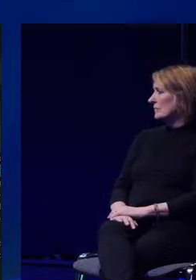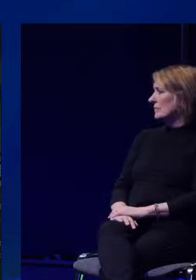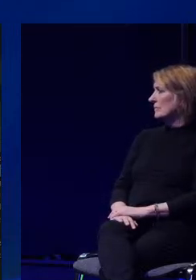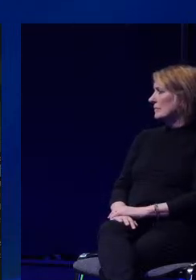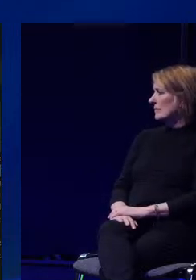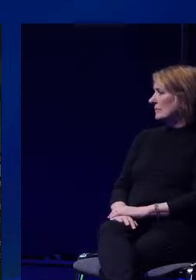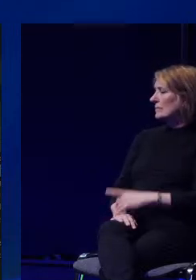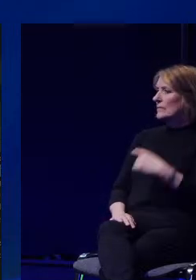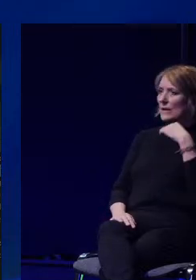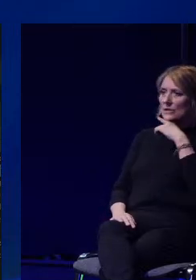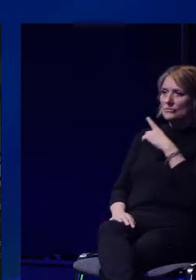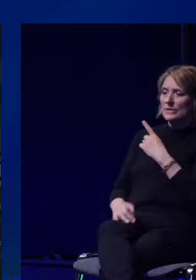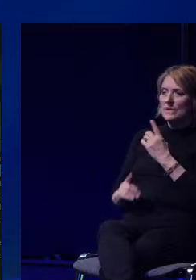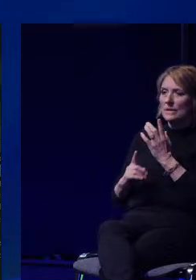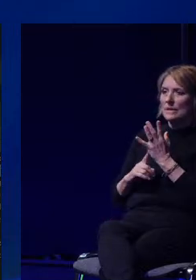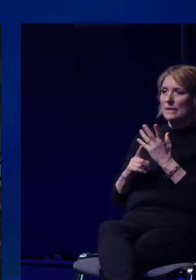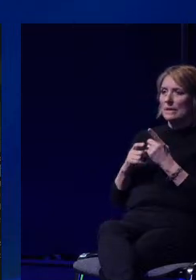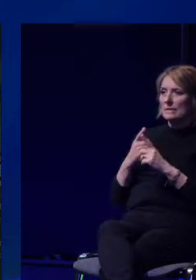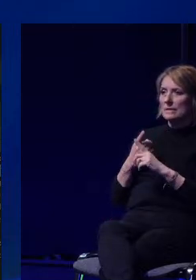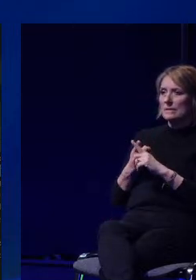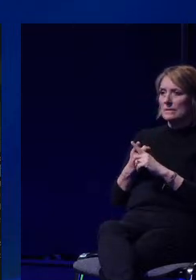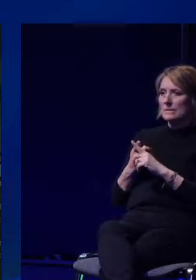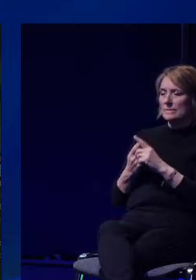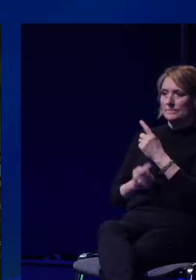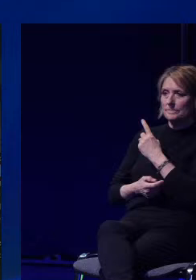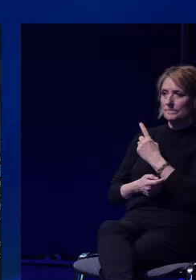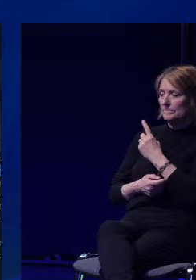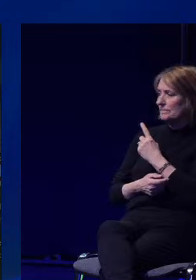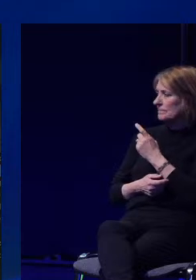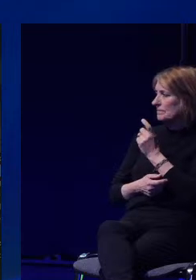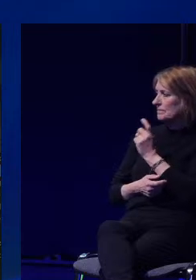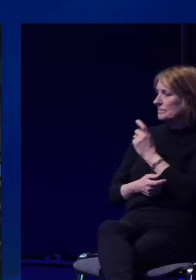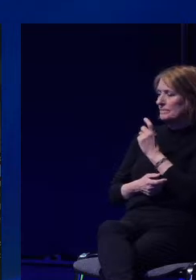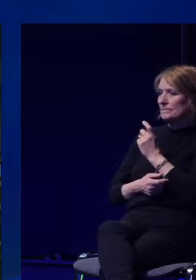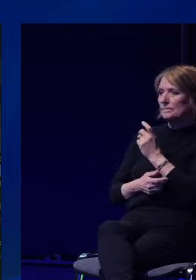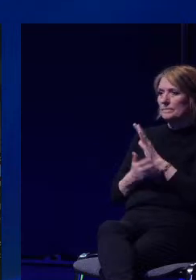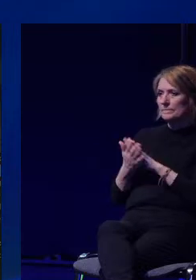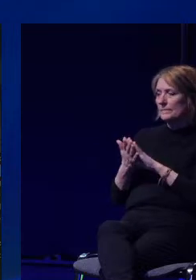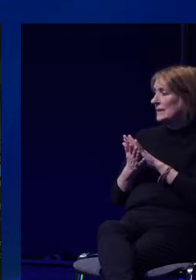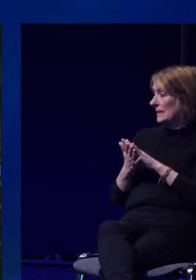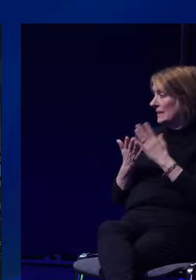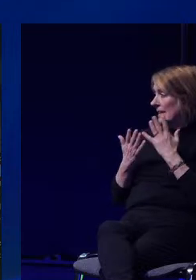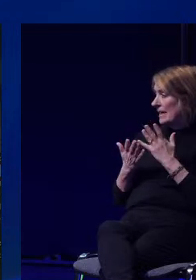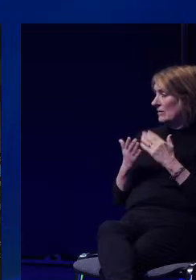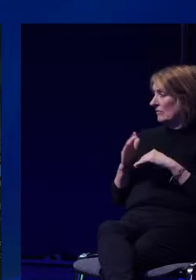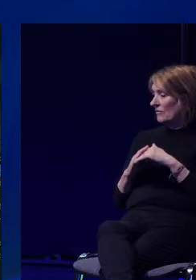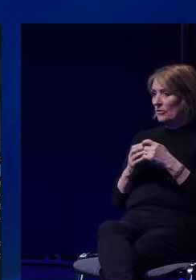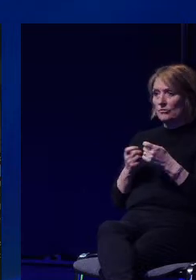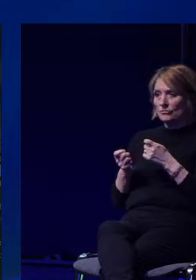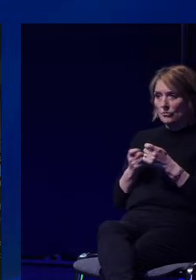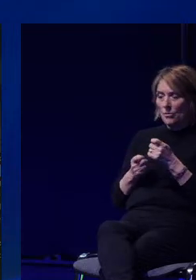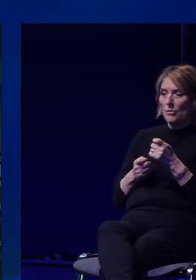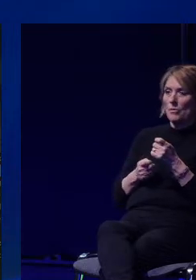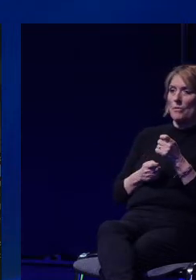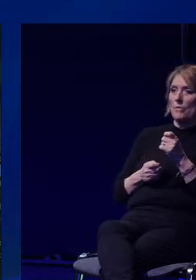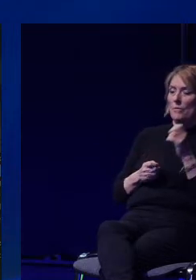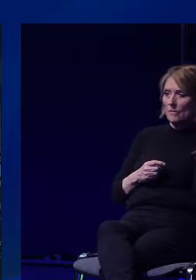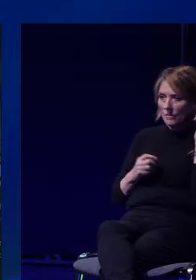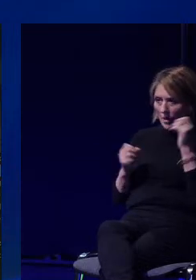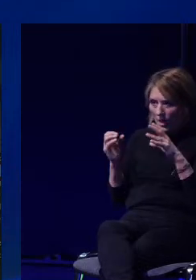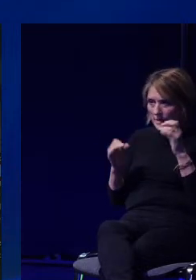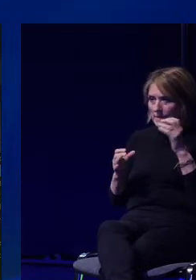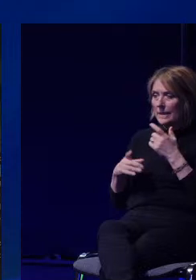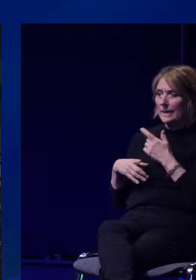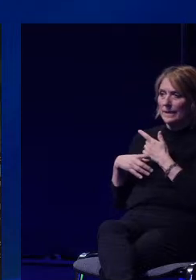500 lux. As you see, you have control of the lighting, you have control of the camera, you have control